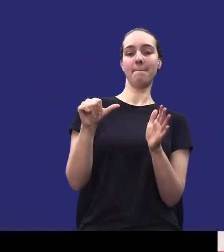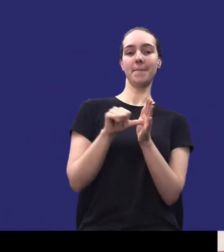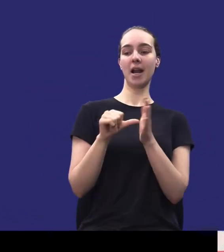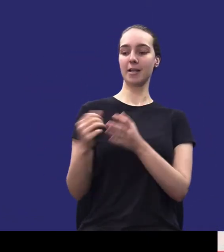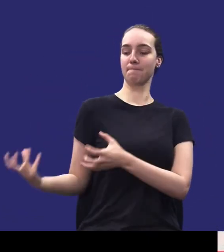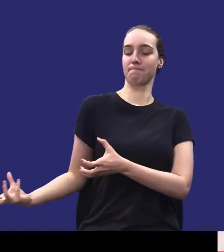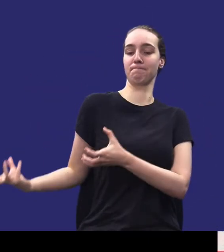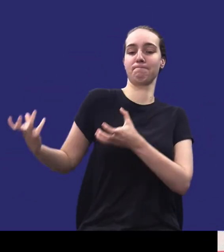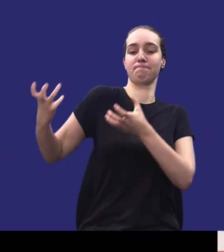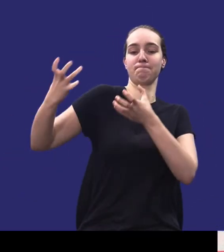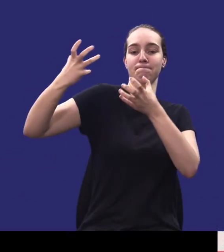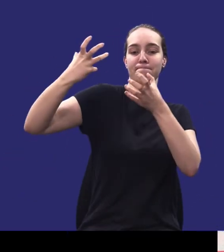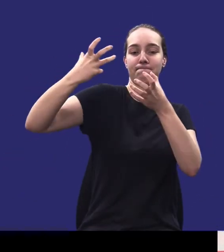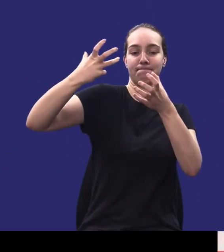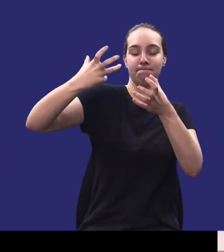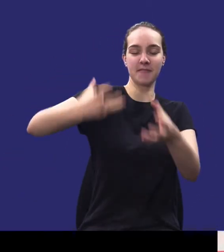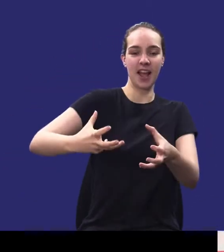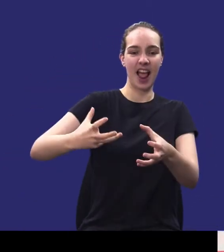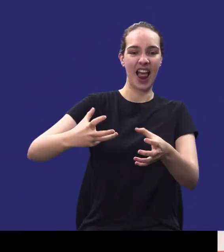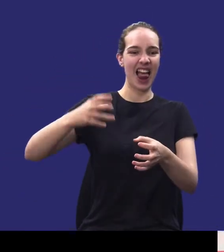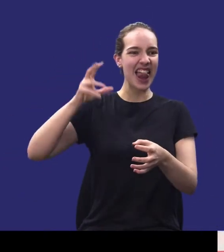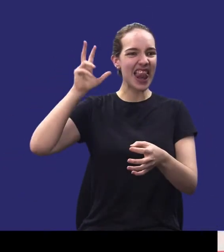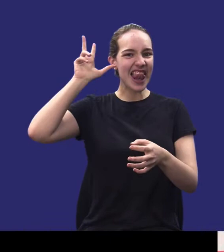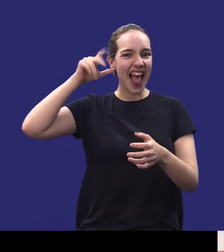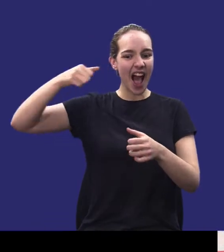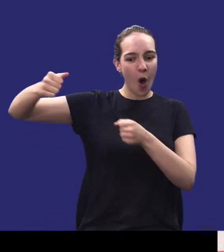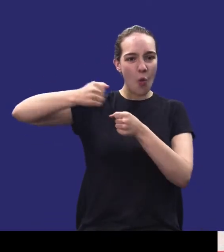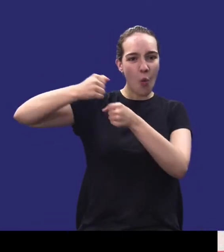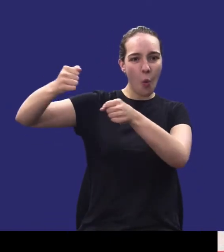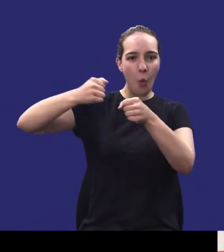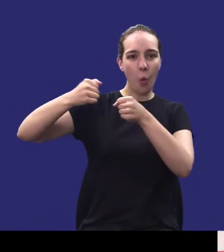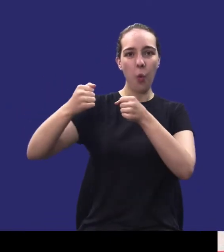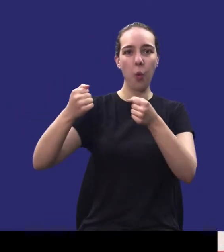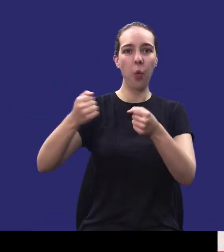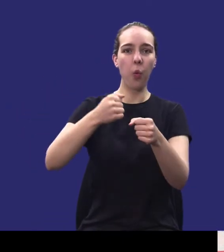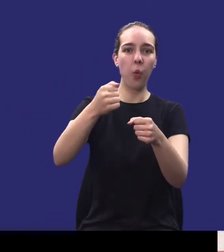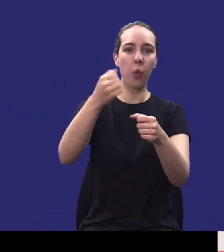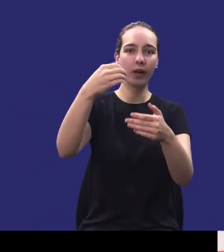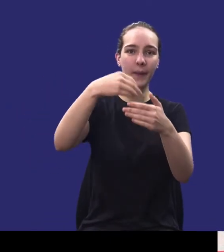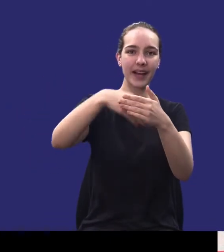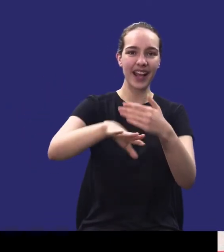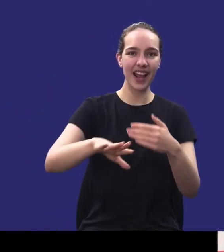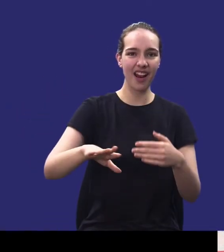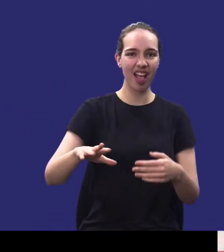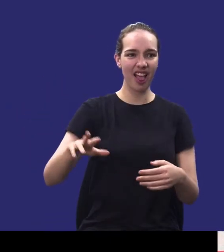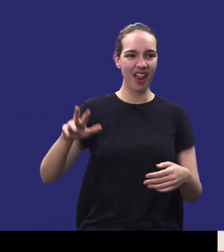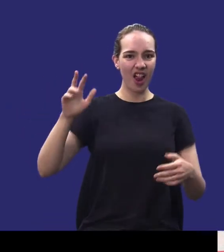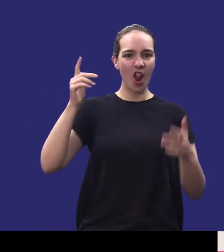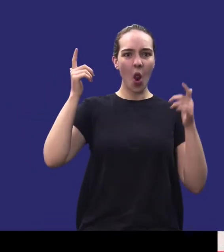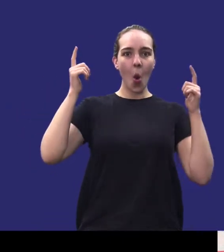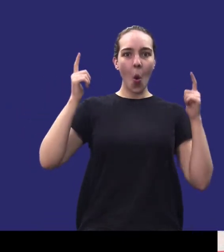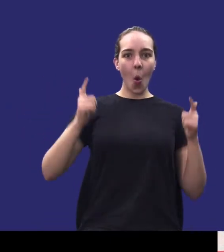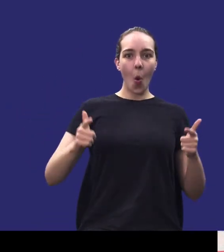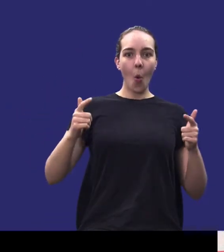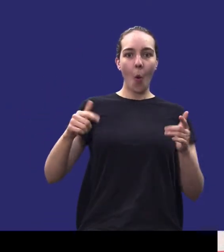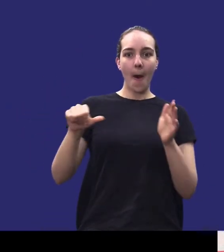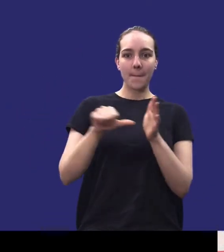box. It jingled loudly as it went in. Such a lot of money.